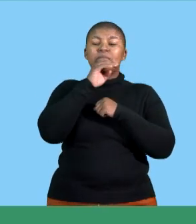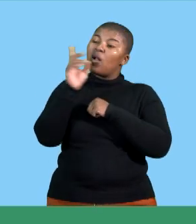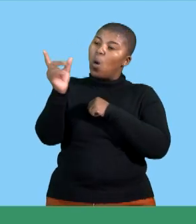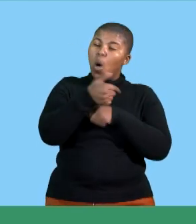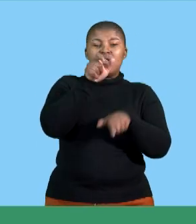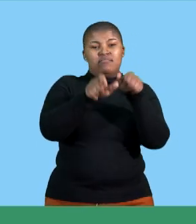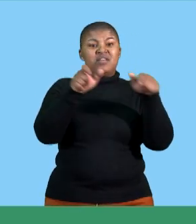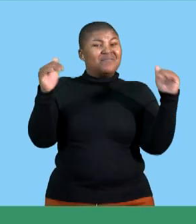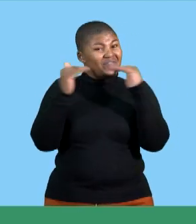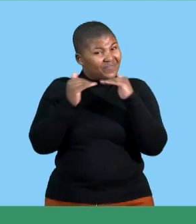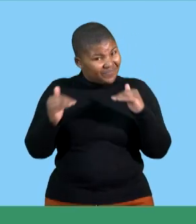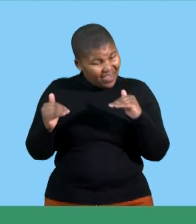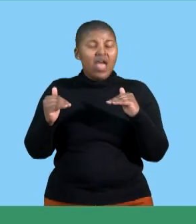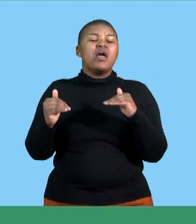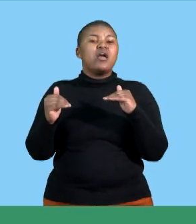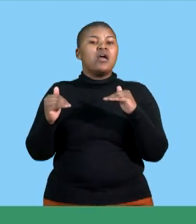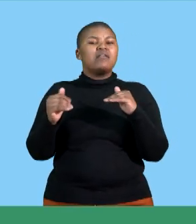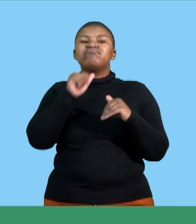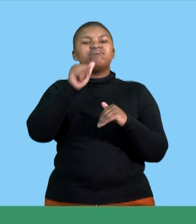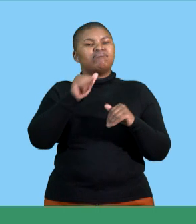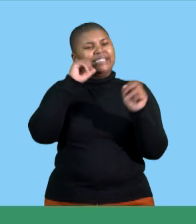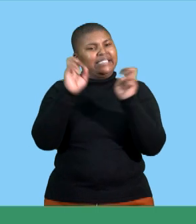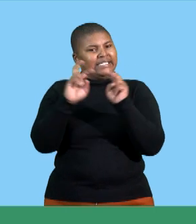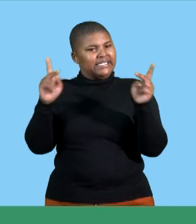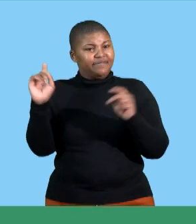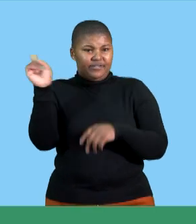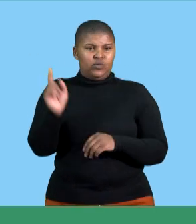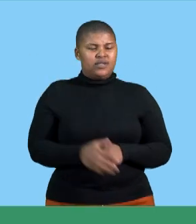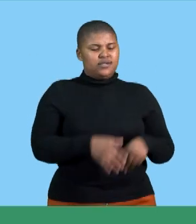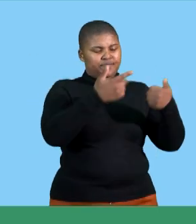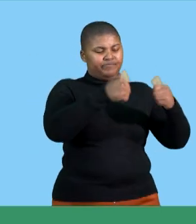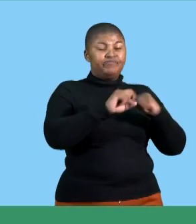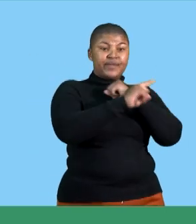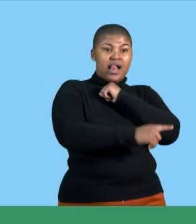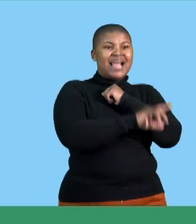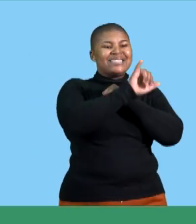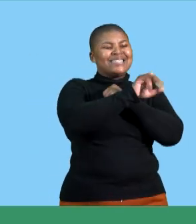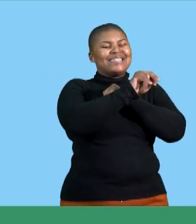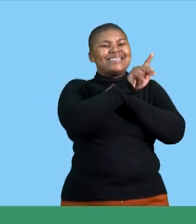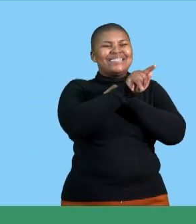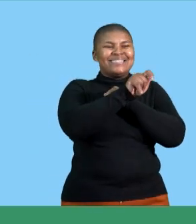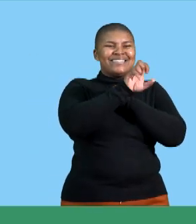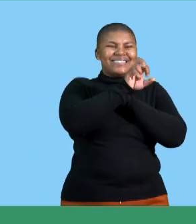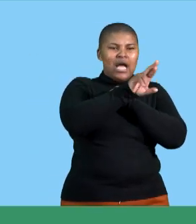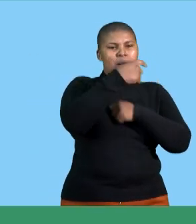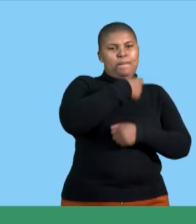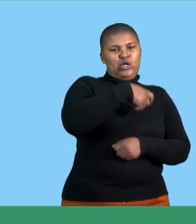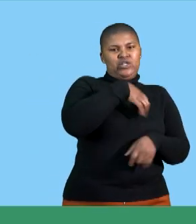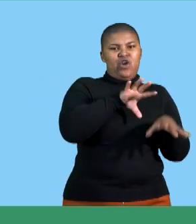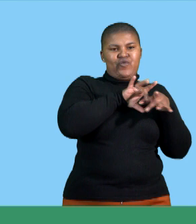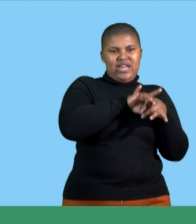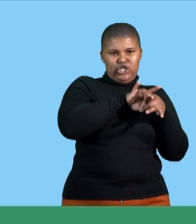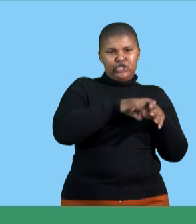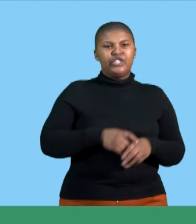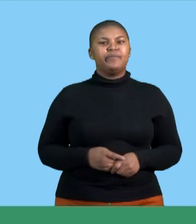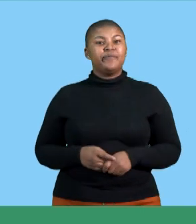people fairly and equally regardless of their differences. And lastly, we have interpersonal relationships, which